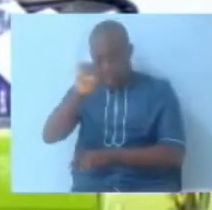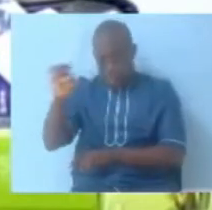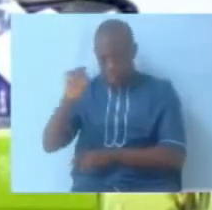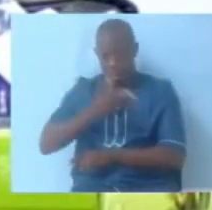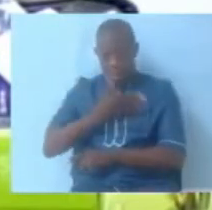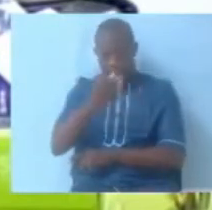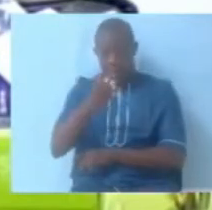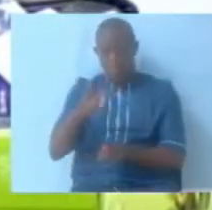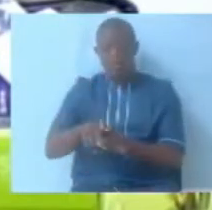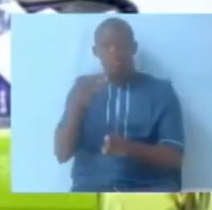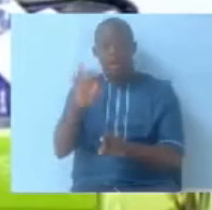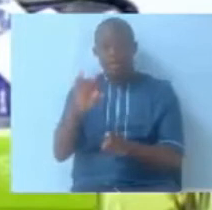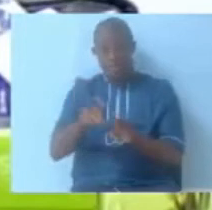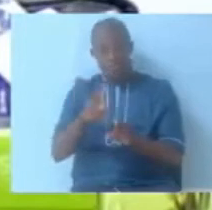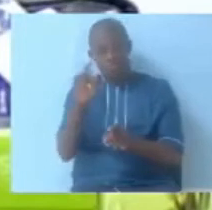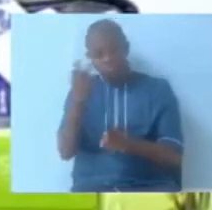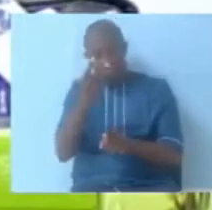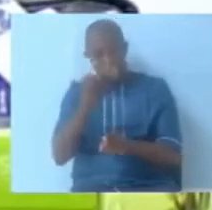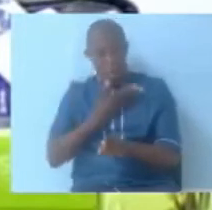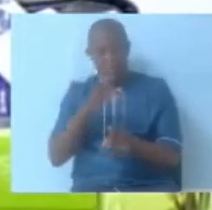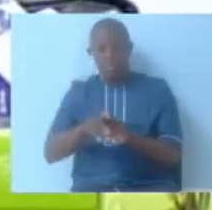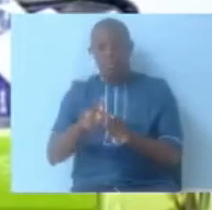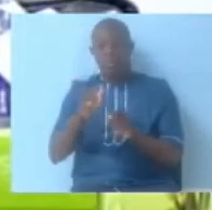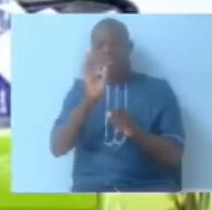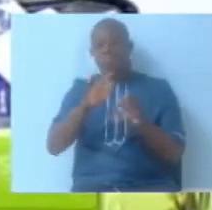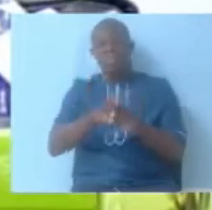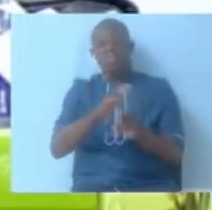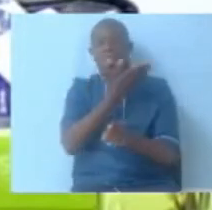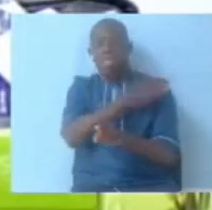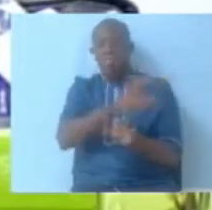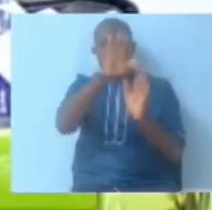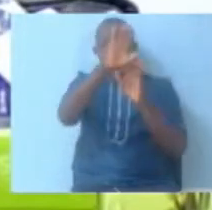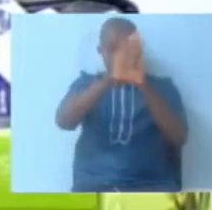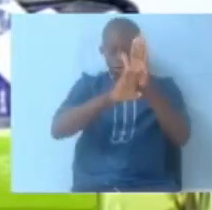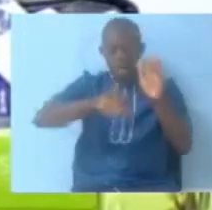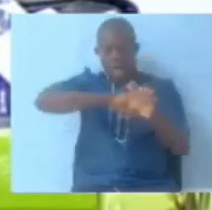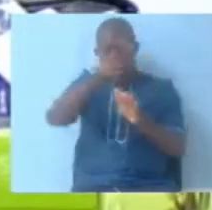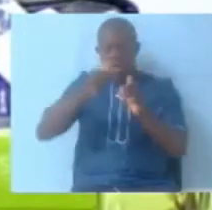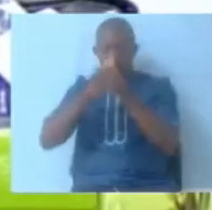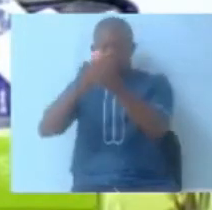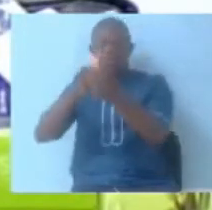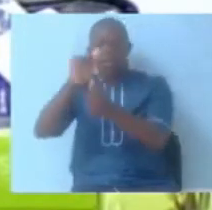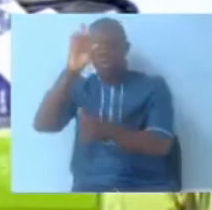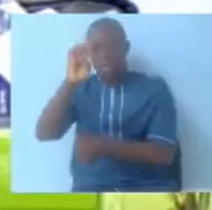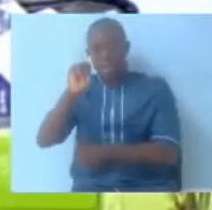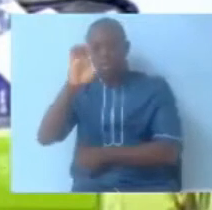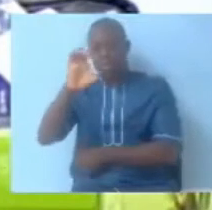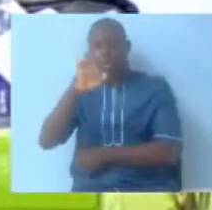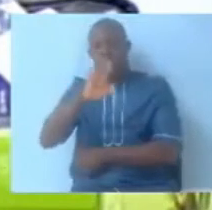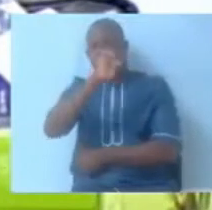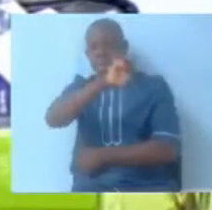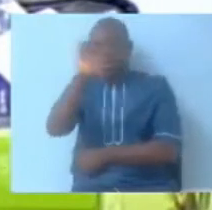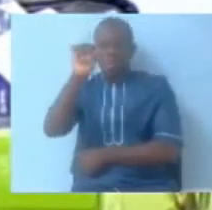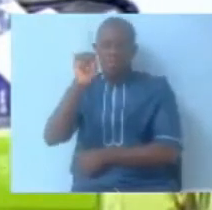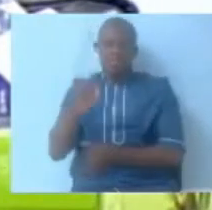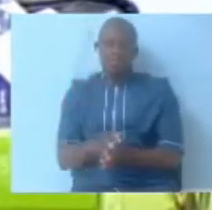wanya. Nanning constitution wole mluwa sarti bukuba banko katanu menna nani wala sarto lubenta daoda